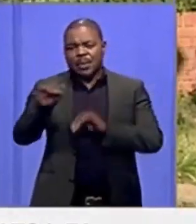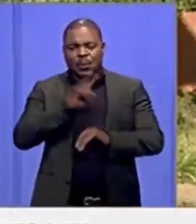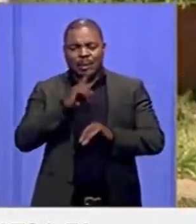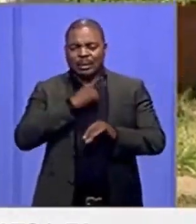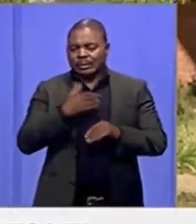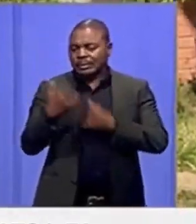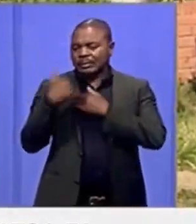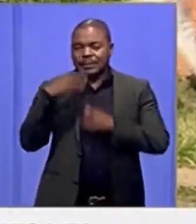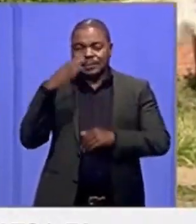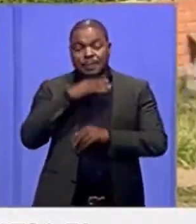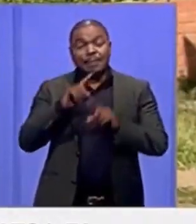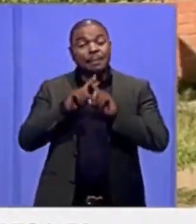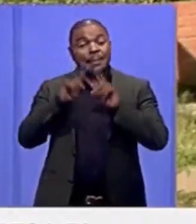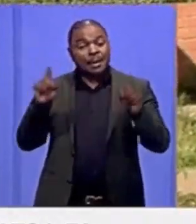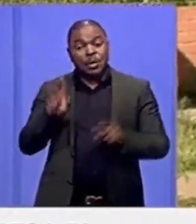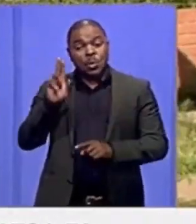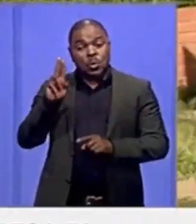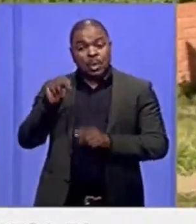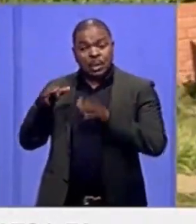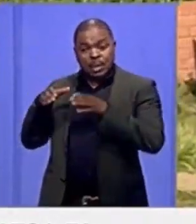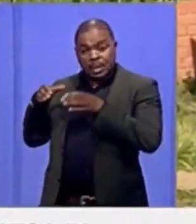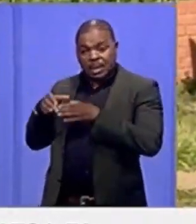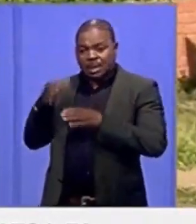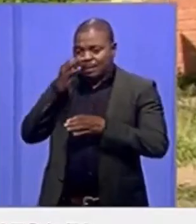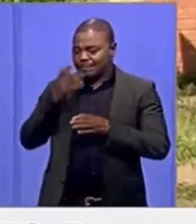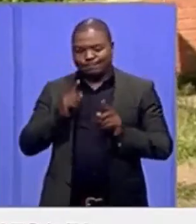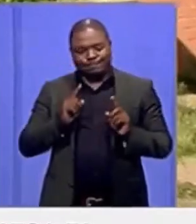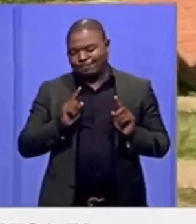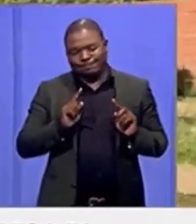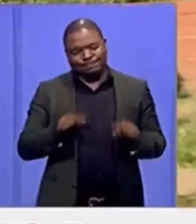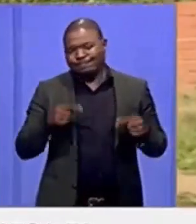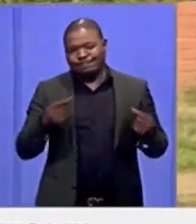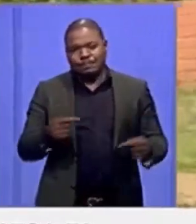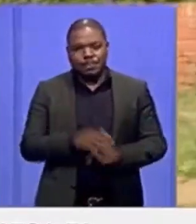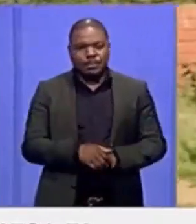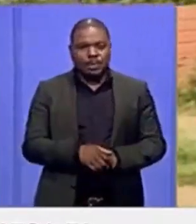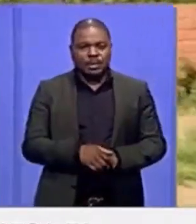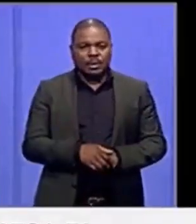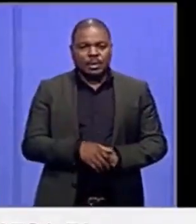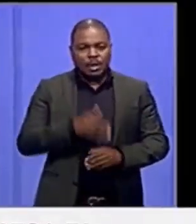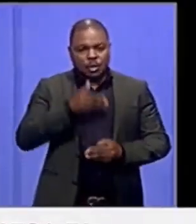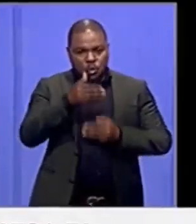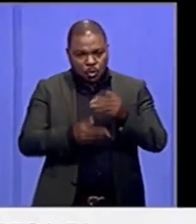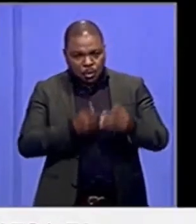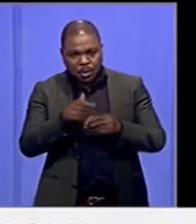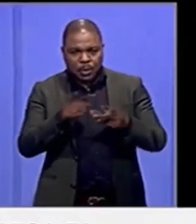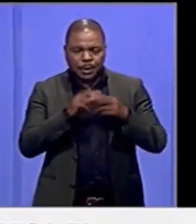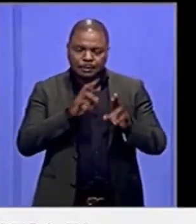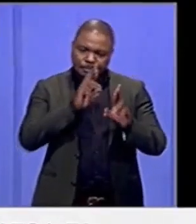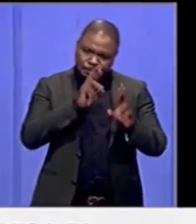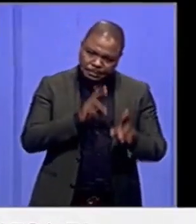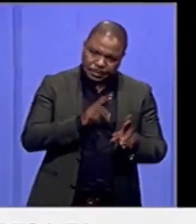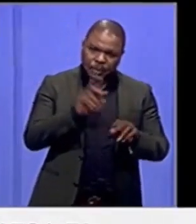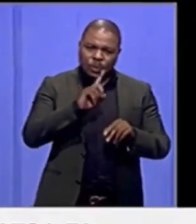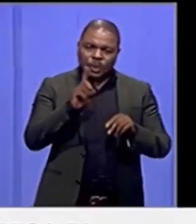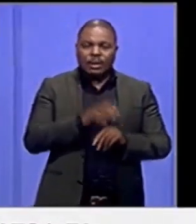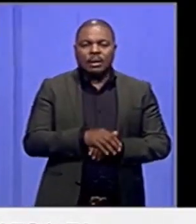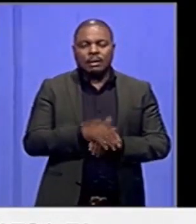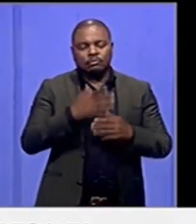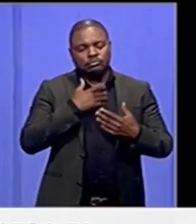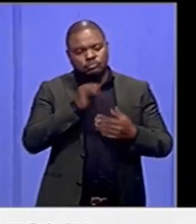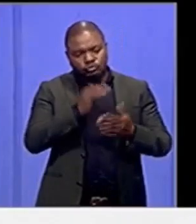Fela mokgatlo wa ditšhaba kopano UN wa re ga go kgonege. The operation has been carried out very much respecting the rights and